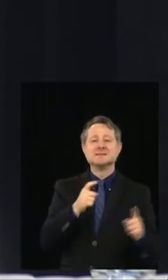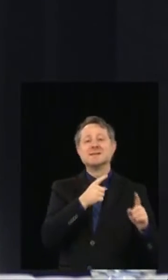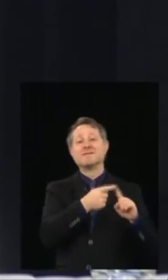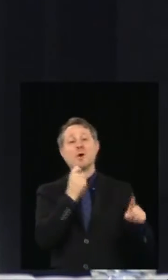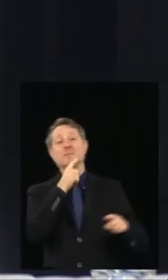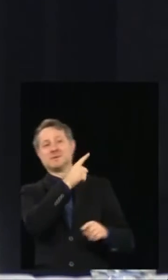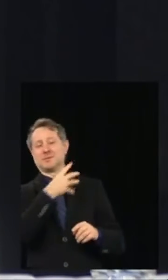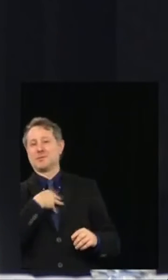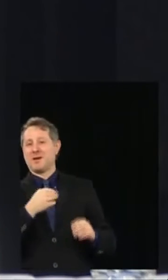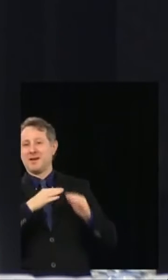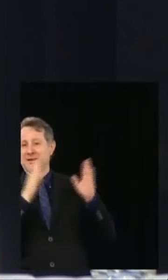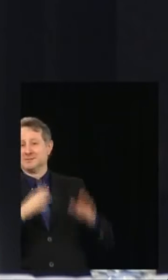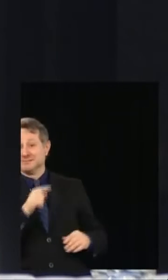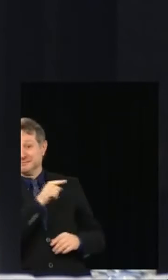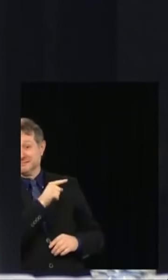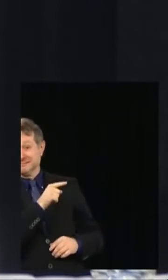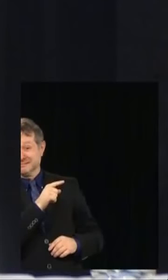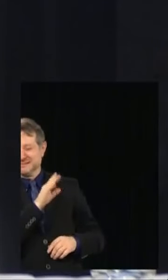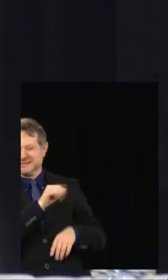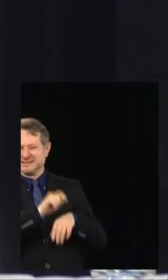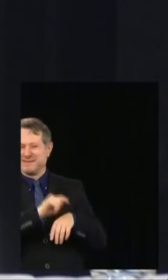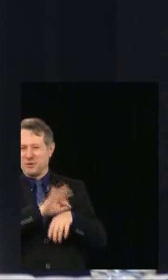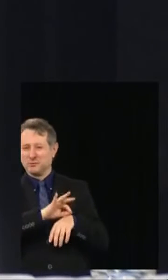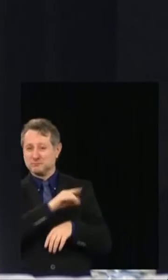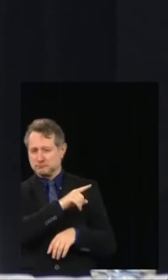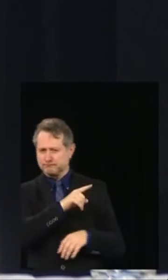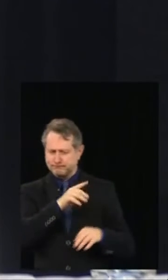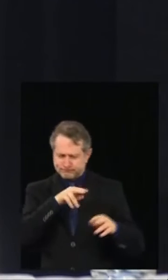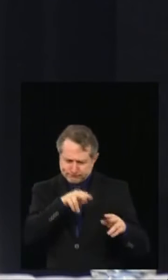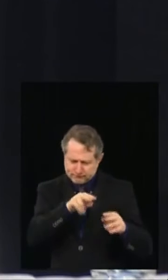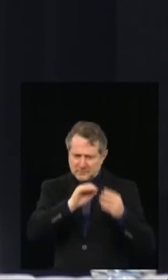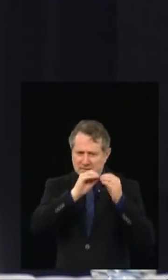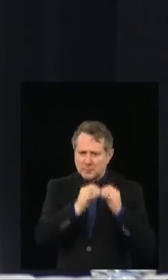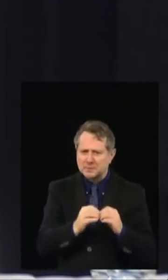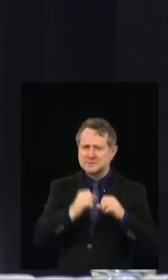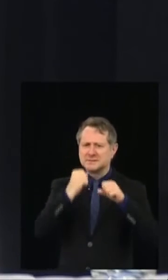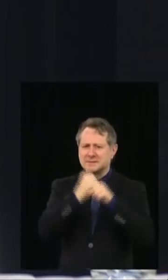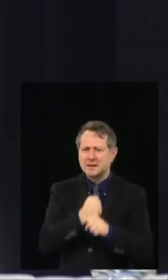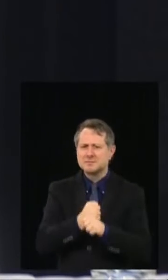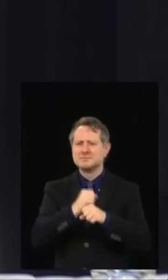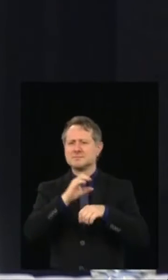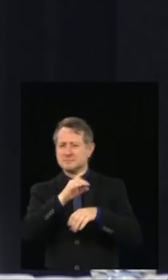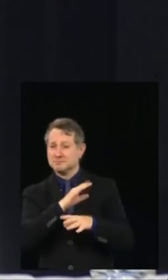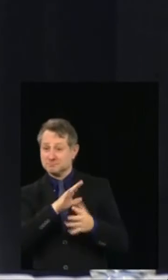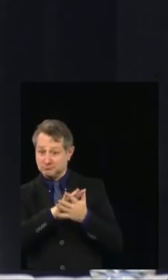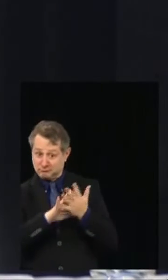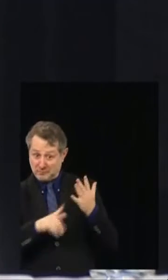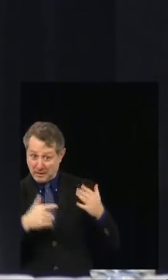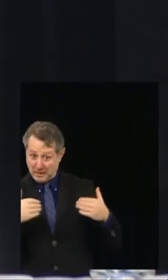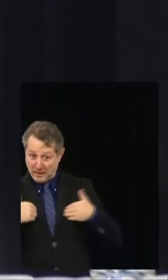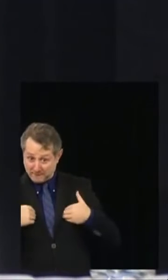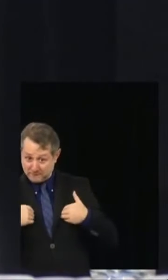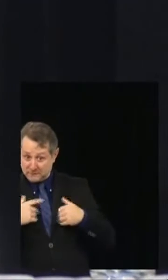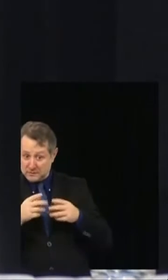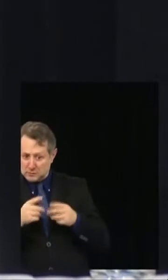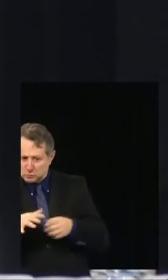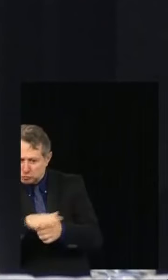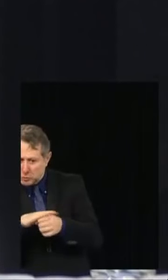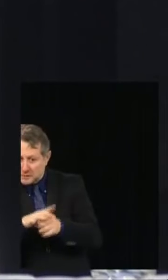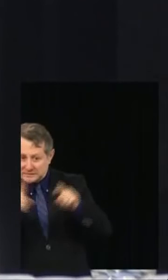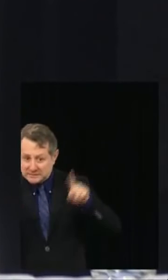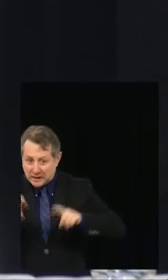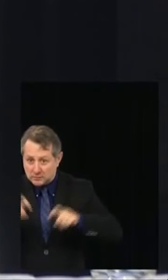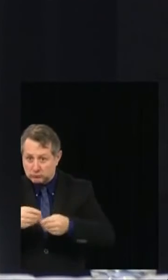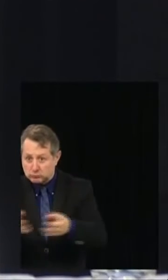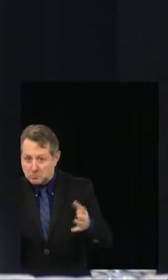note, we do everything on the facts and the metrics and the data and ensuring that a region has appropriate testing capacity to be able to gauge what's going on is critically